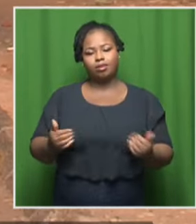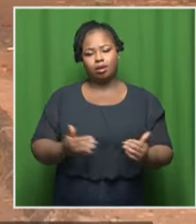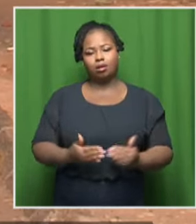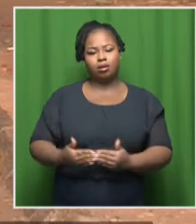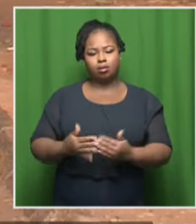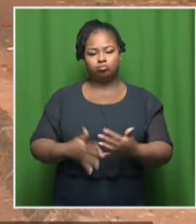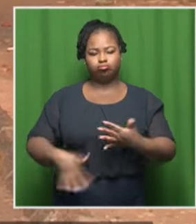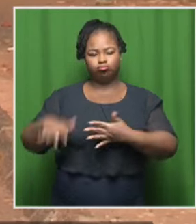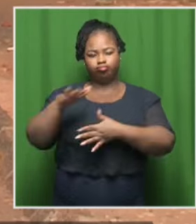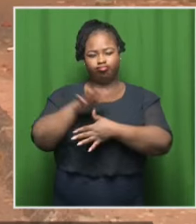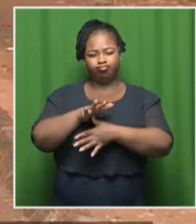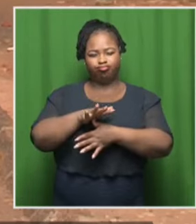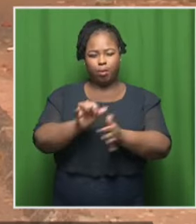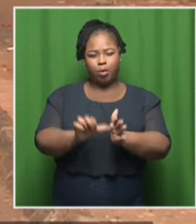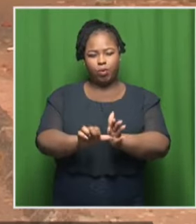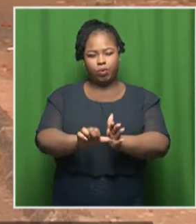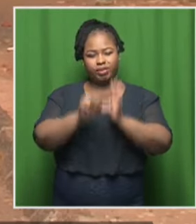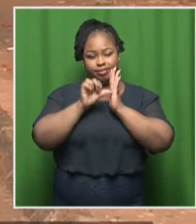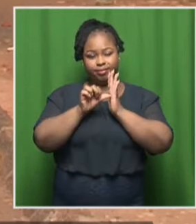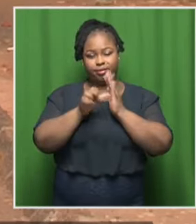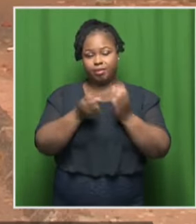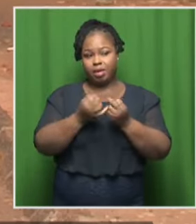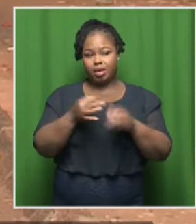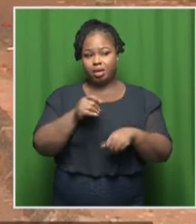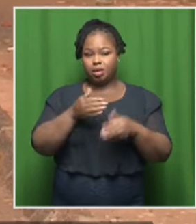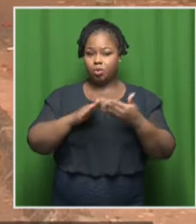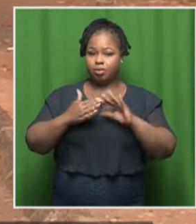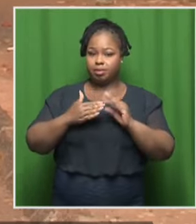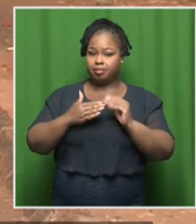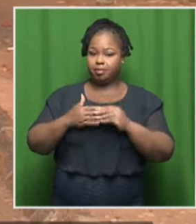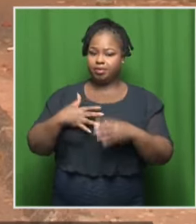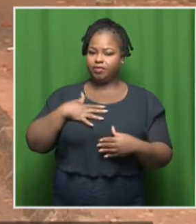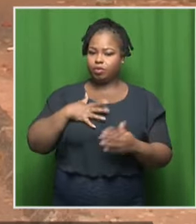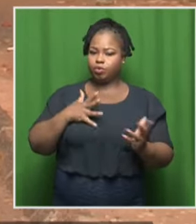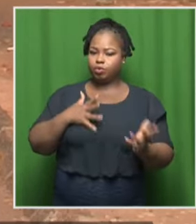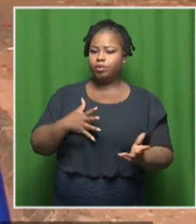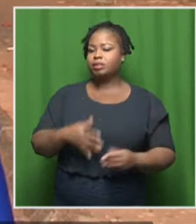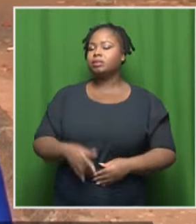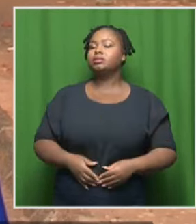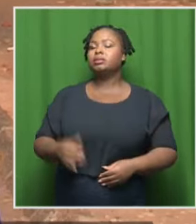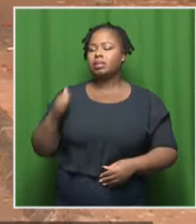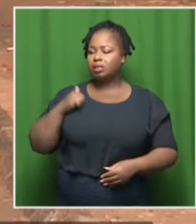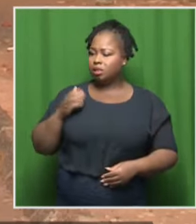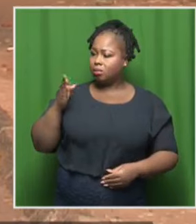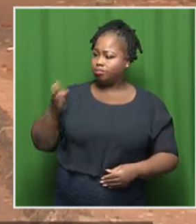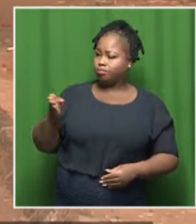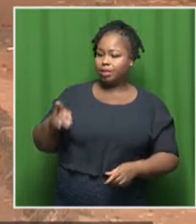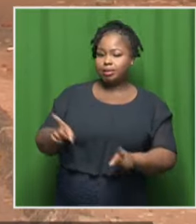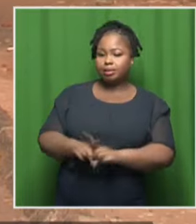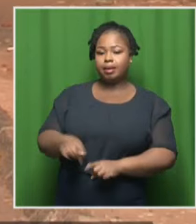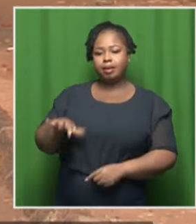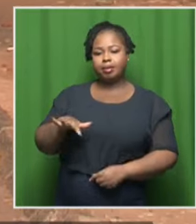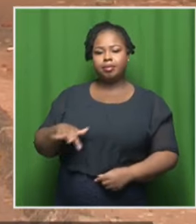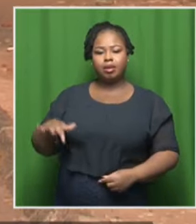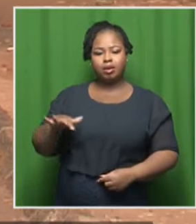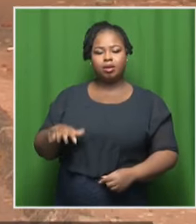the priority points for many community members. Just yesterday, we were in the very same area where the Gauteng